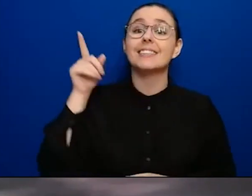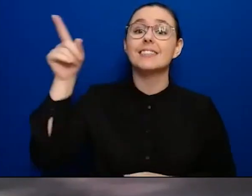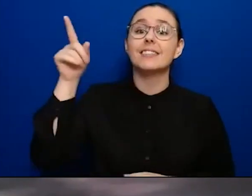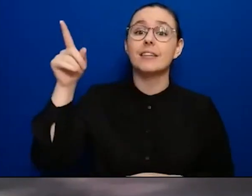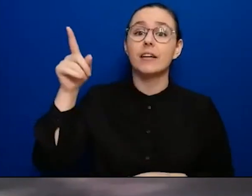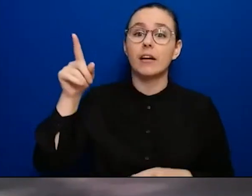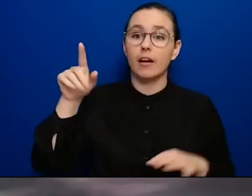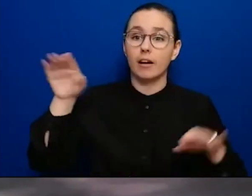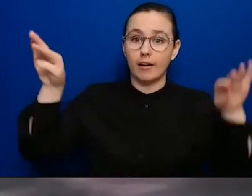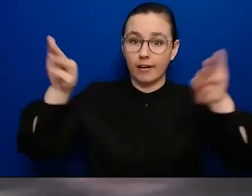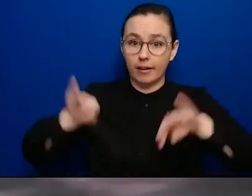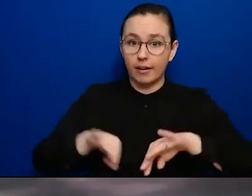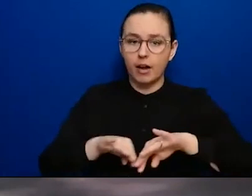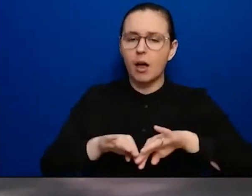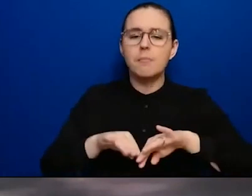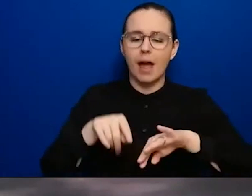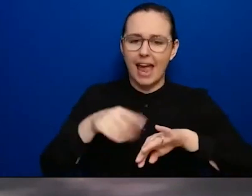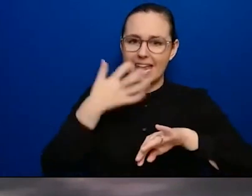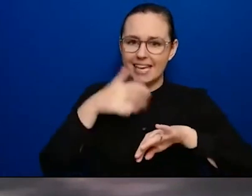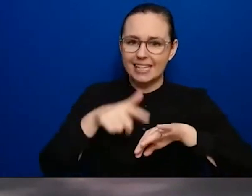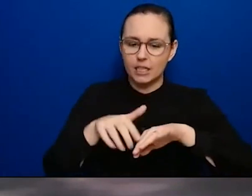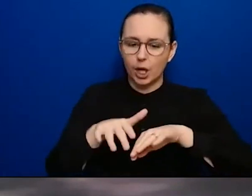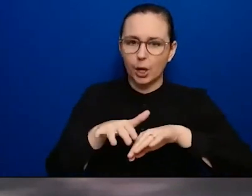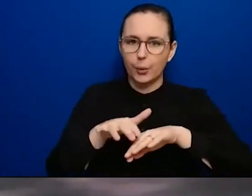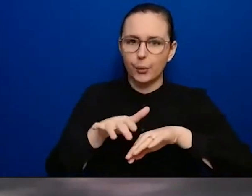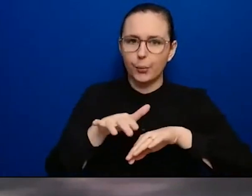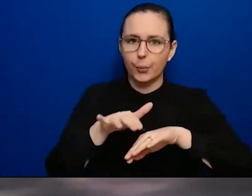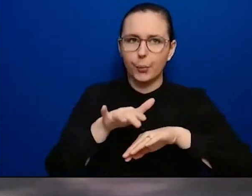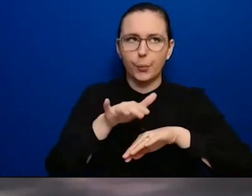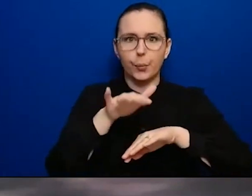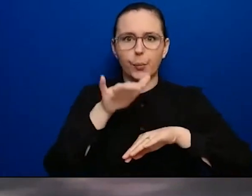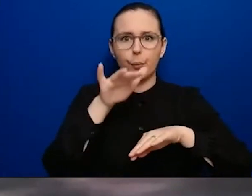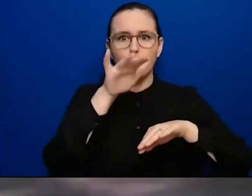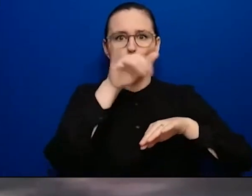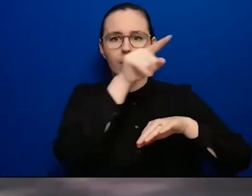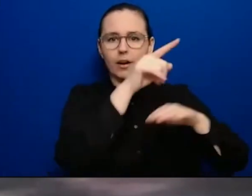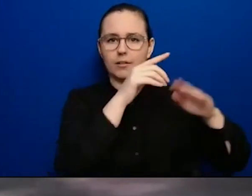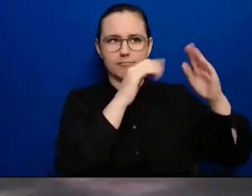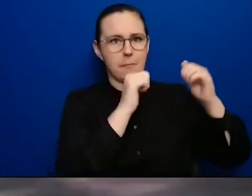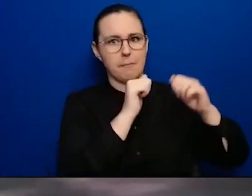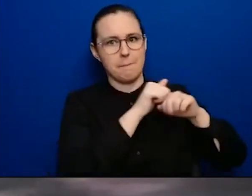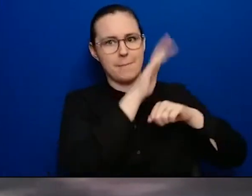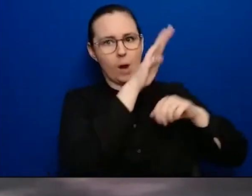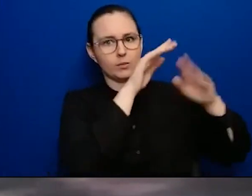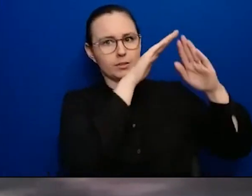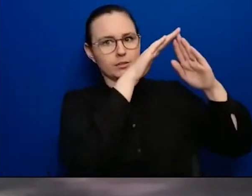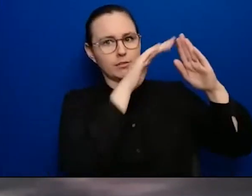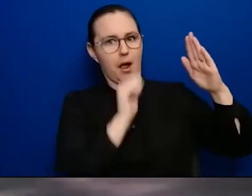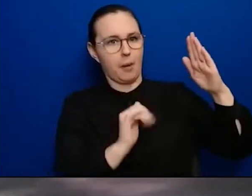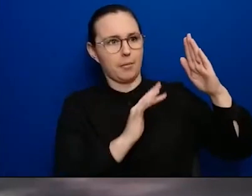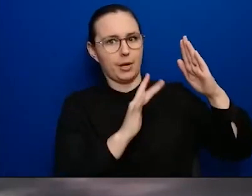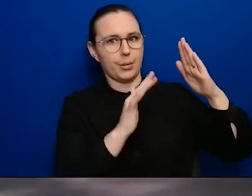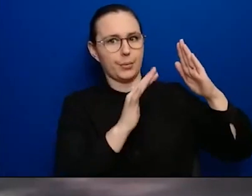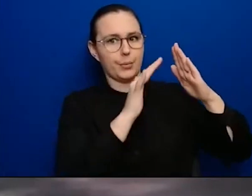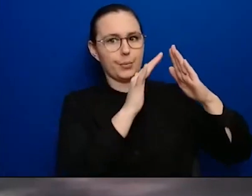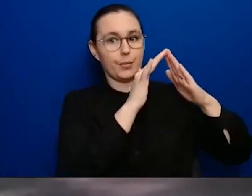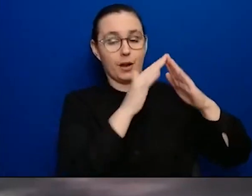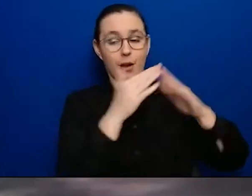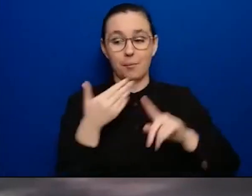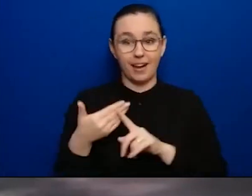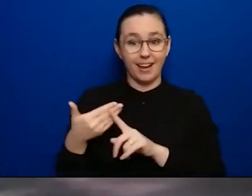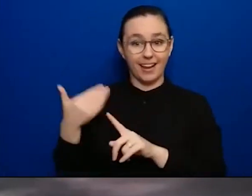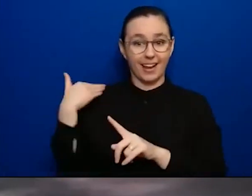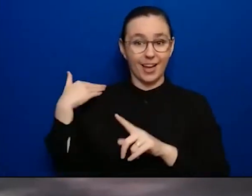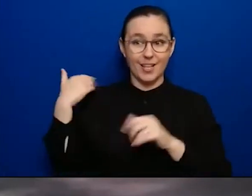So any snow that has occurred in the past several weeks, including ahead of the mid-month event